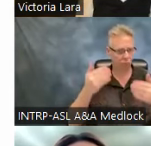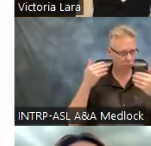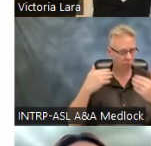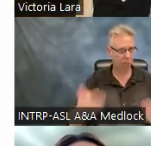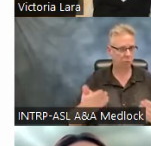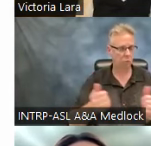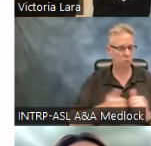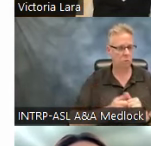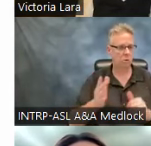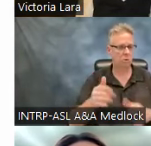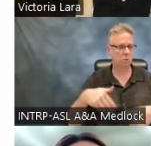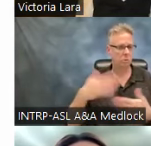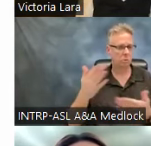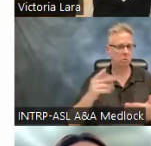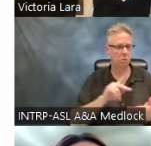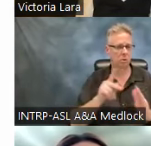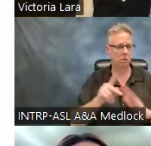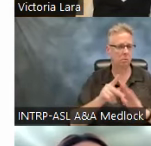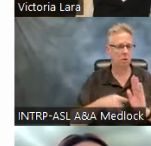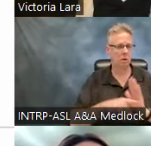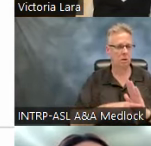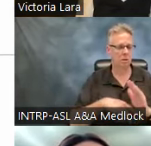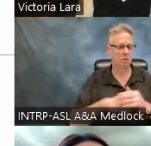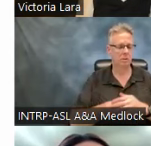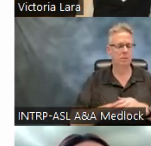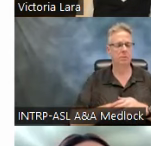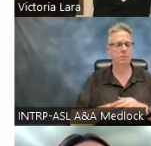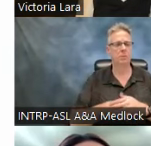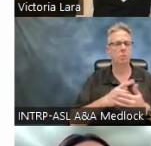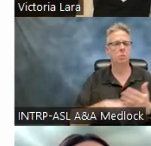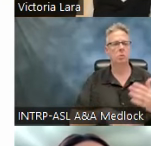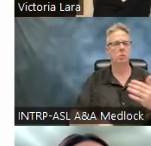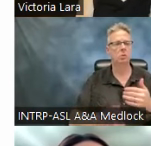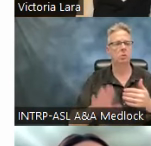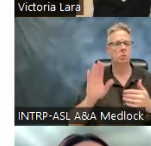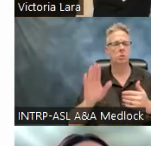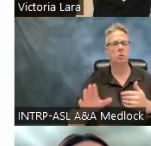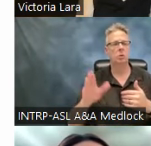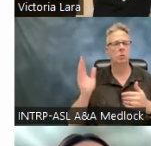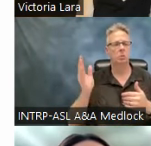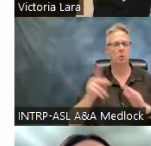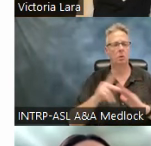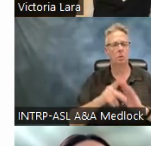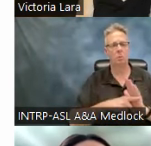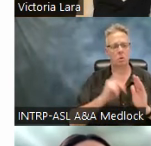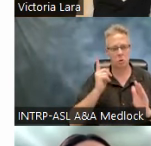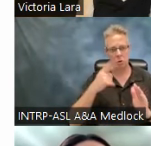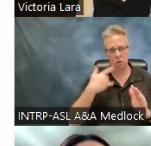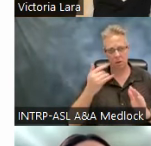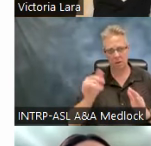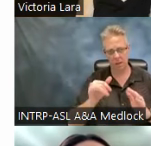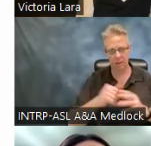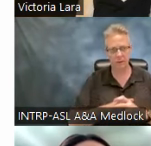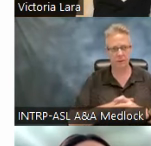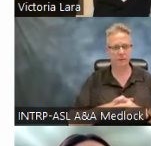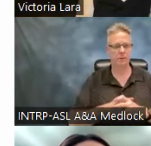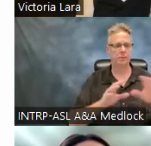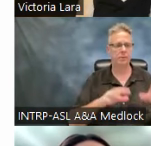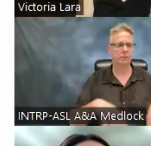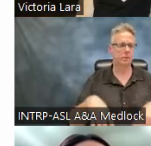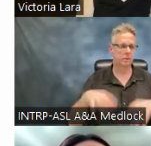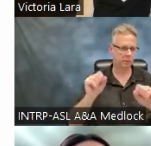a proposed policy recommendation, what the presentation of policy recommendations will look like,